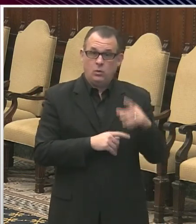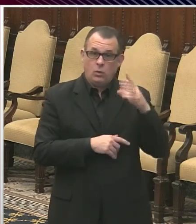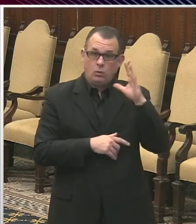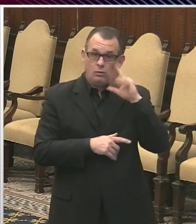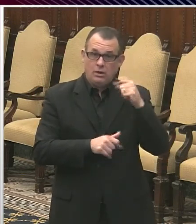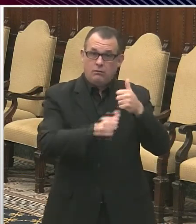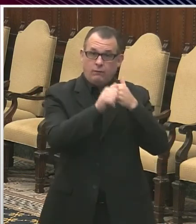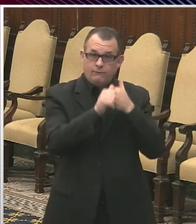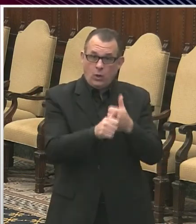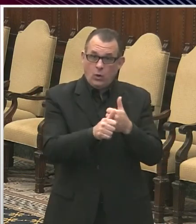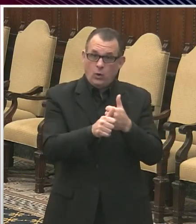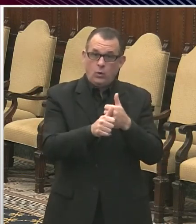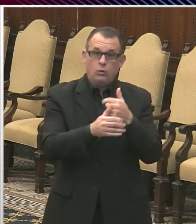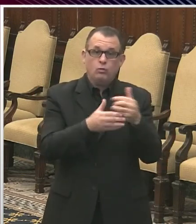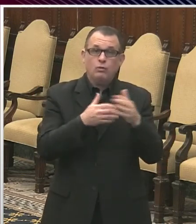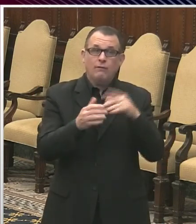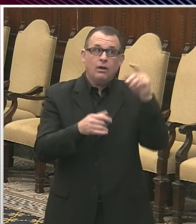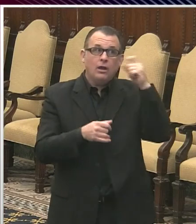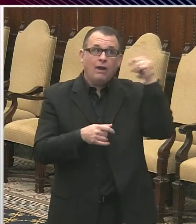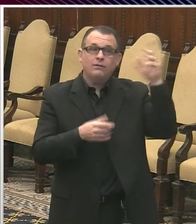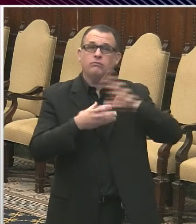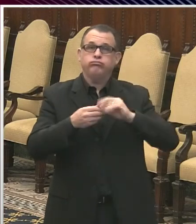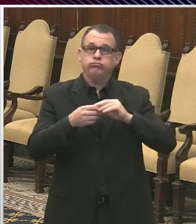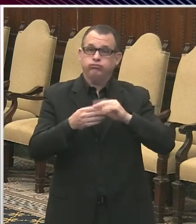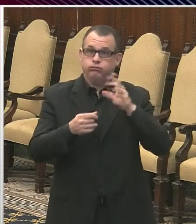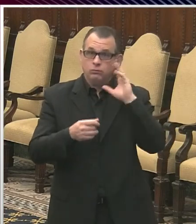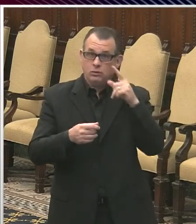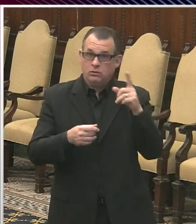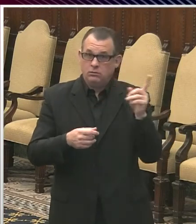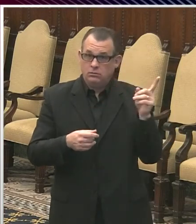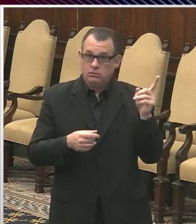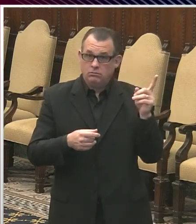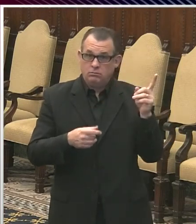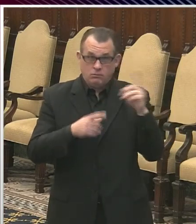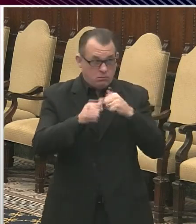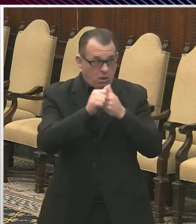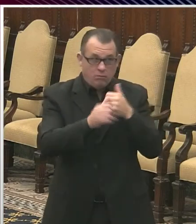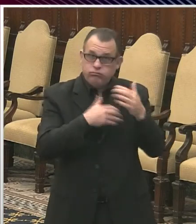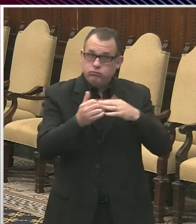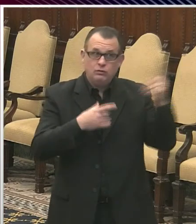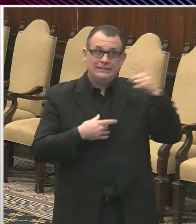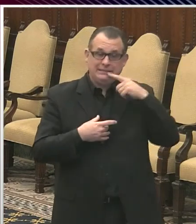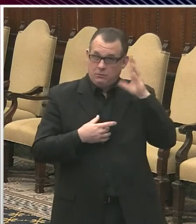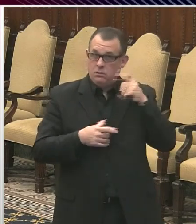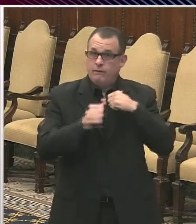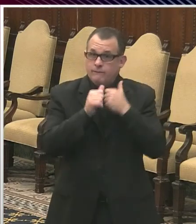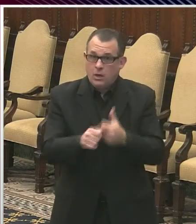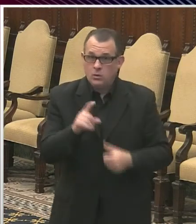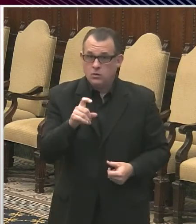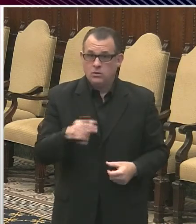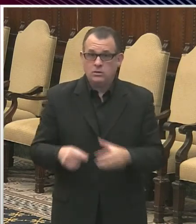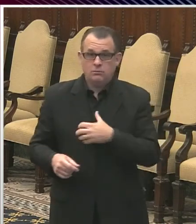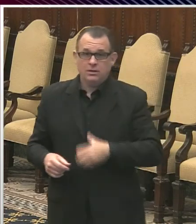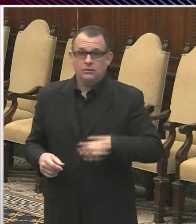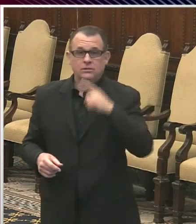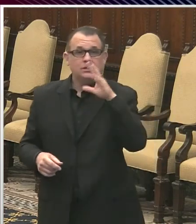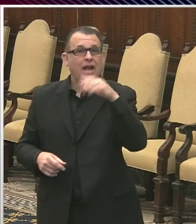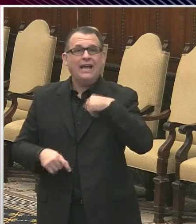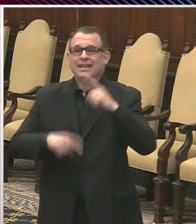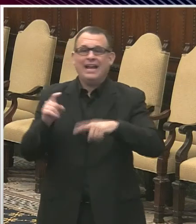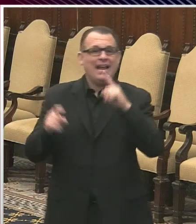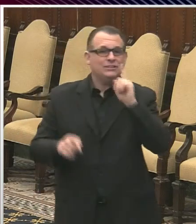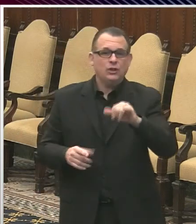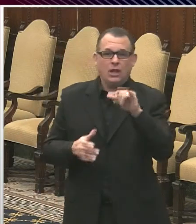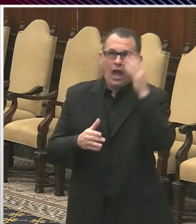with whatever plan it is that the governor's office puts out? I can't answer that question because I don't know what